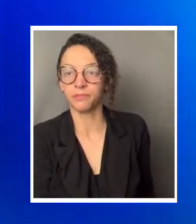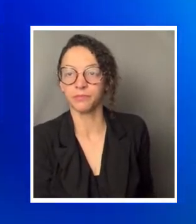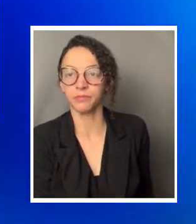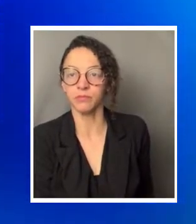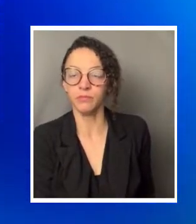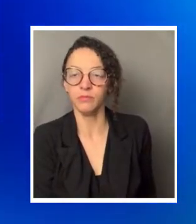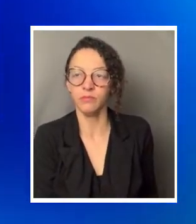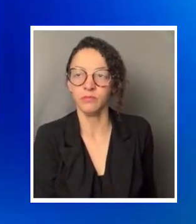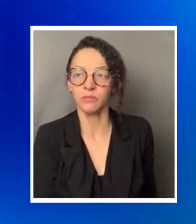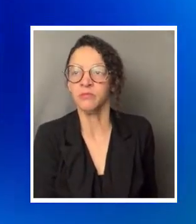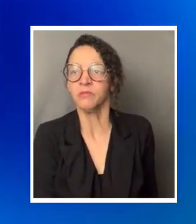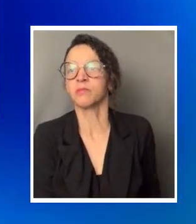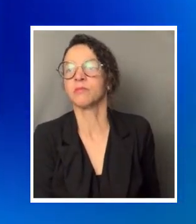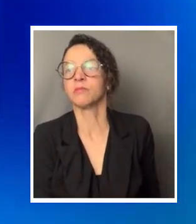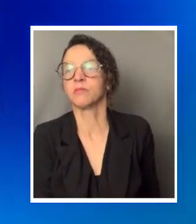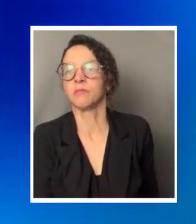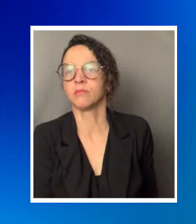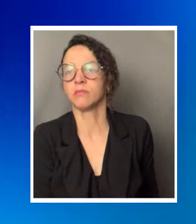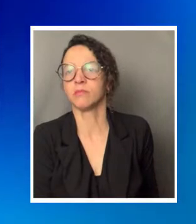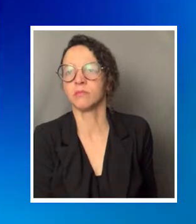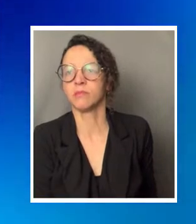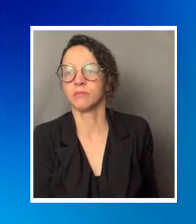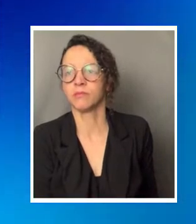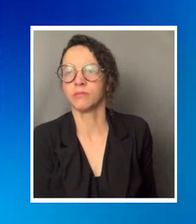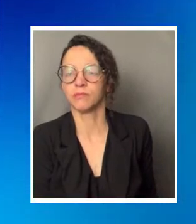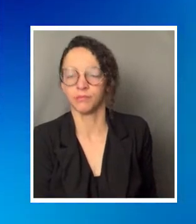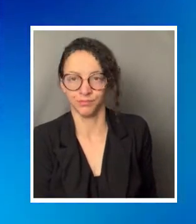there's lots of ways to do it.